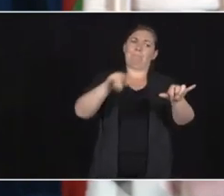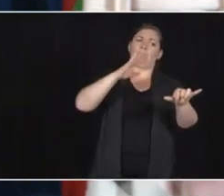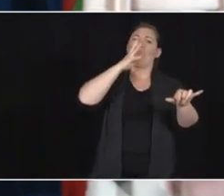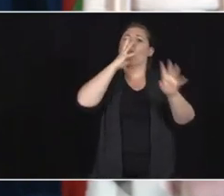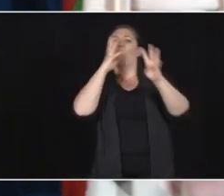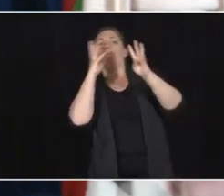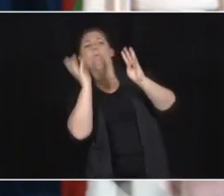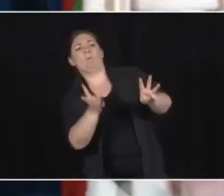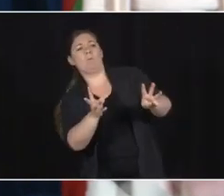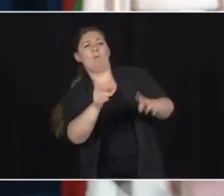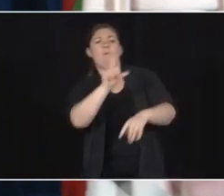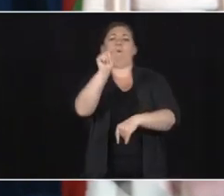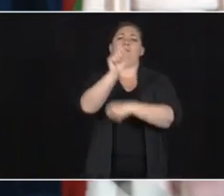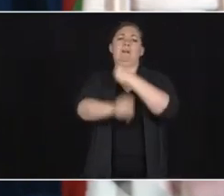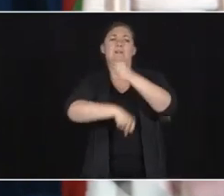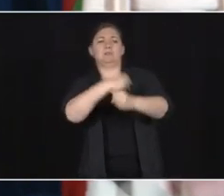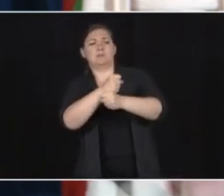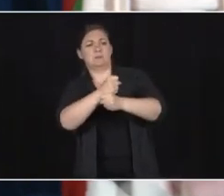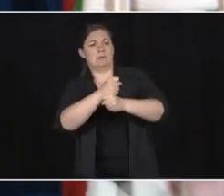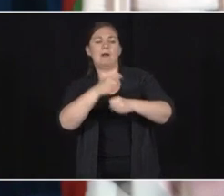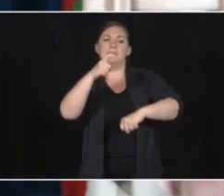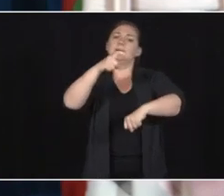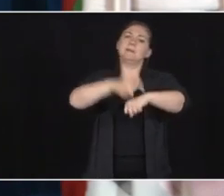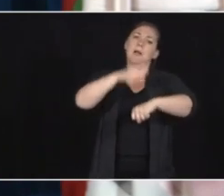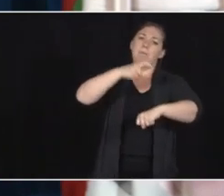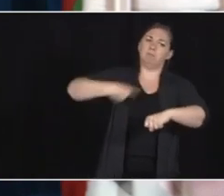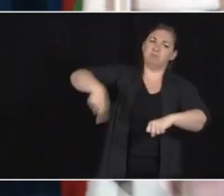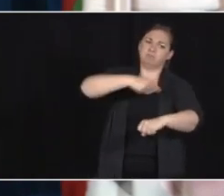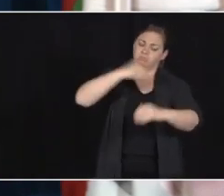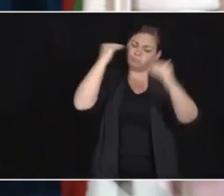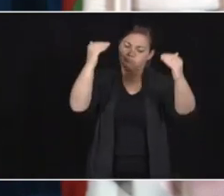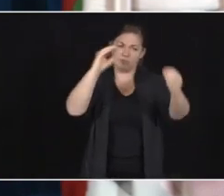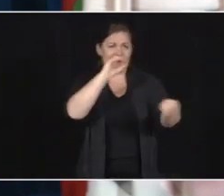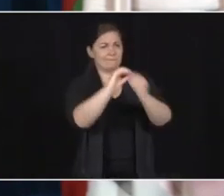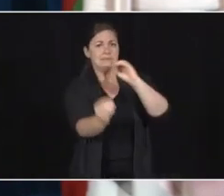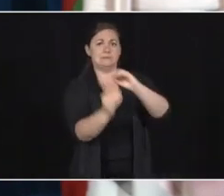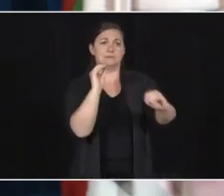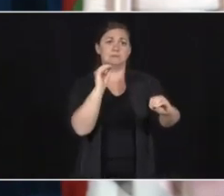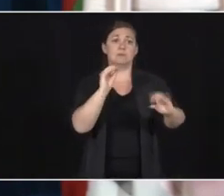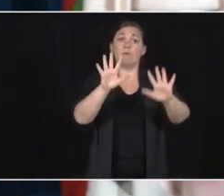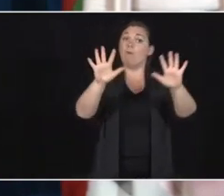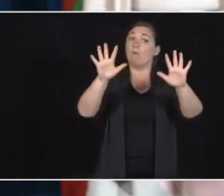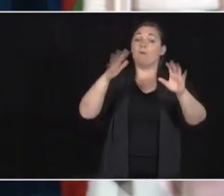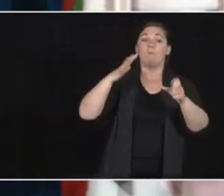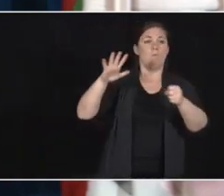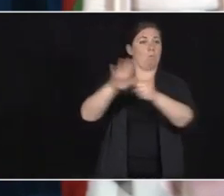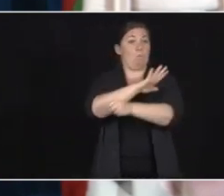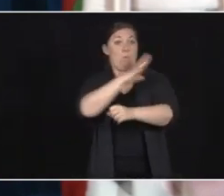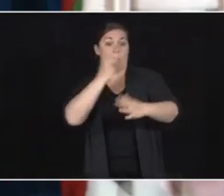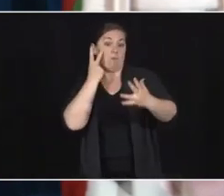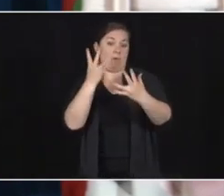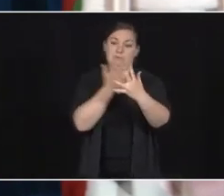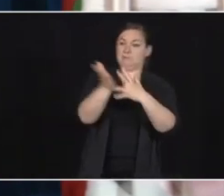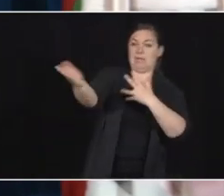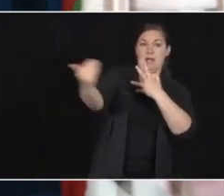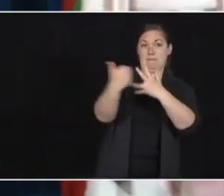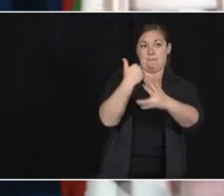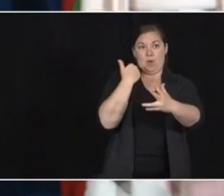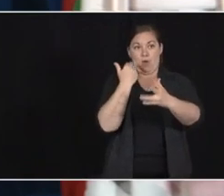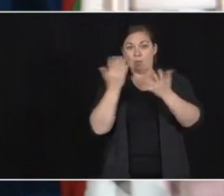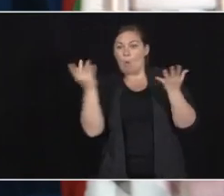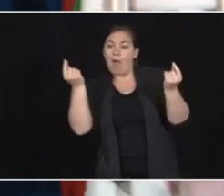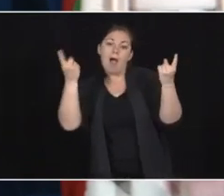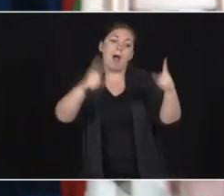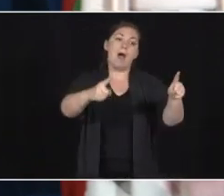decades of neglect. And we're going to fix the problem. That's our job. But I want it fully transparent right from the get-go. And be called